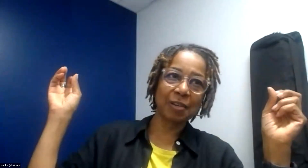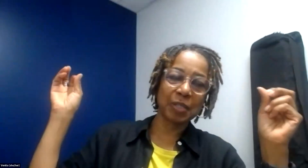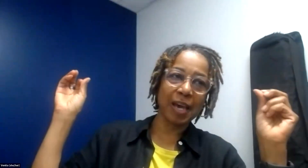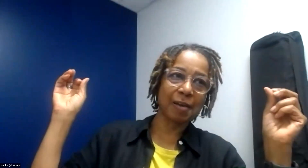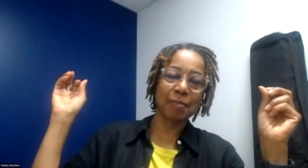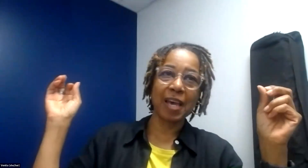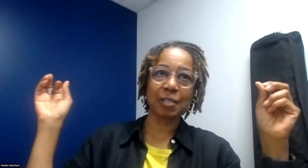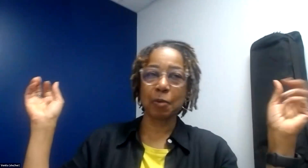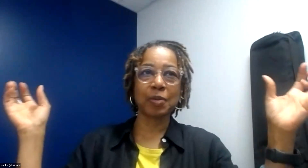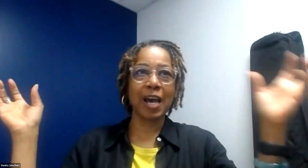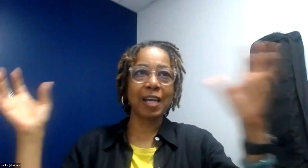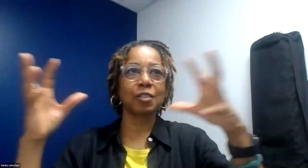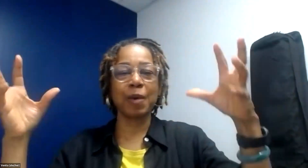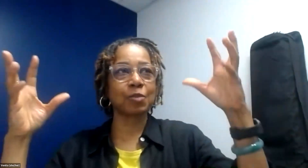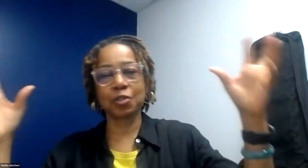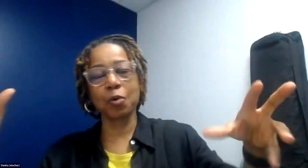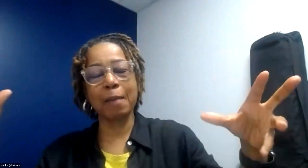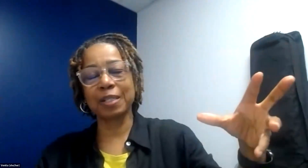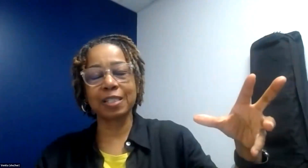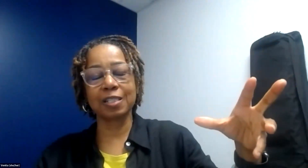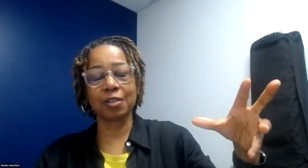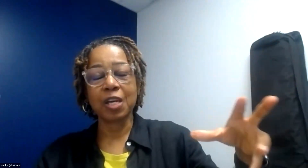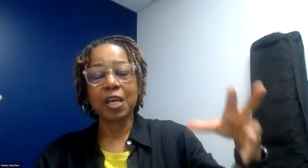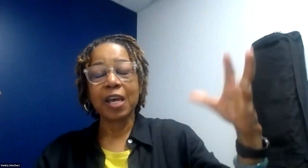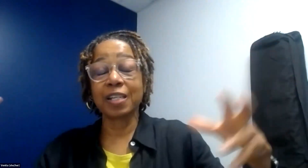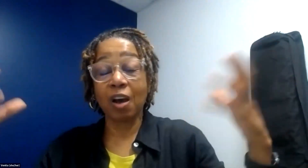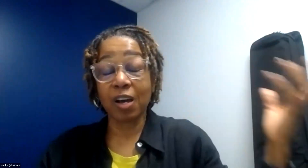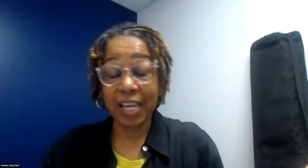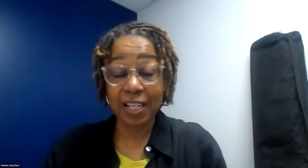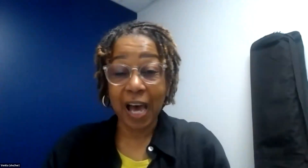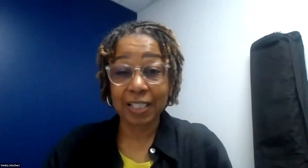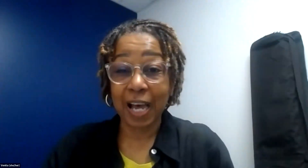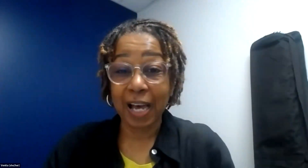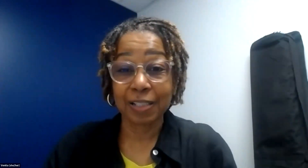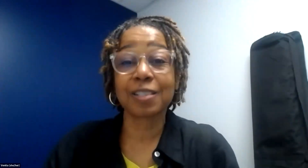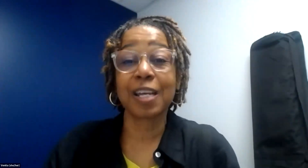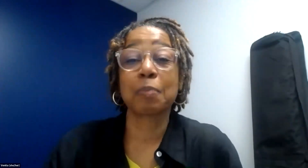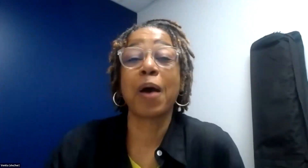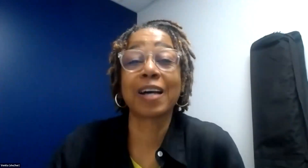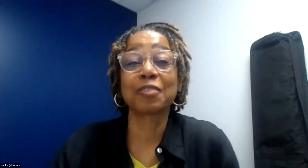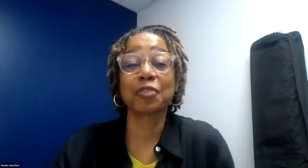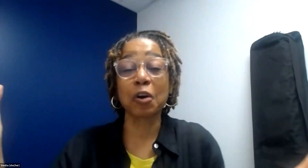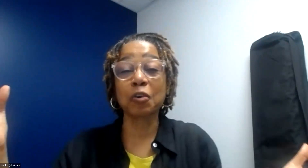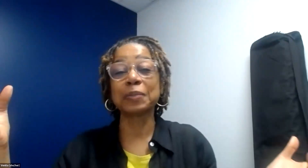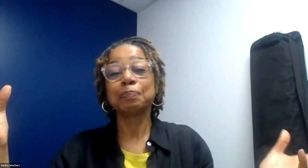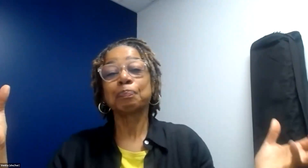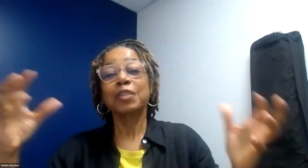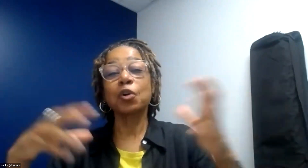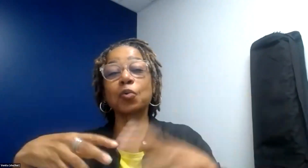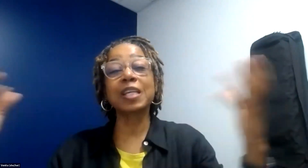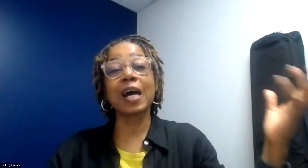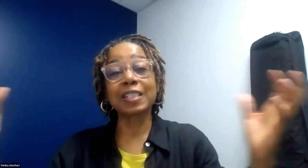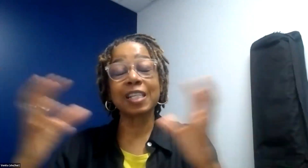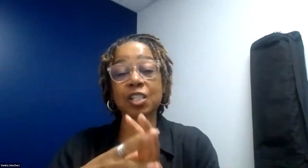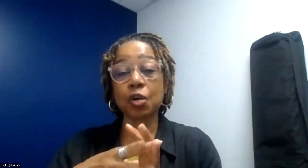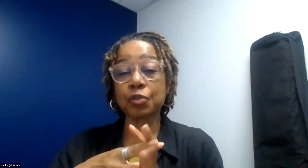and we thought, okay, we had masks, but when we got into space, we were so happy to see each other. And then 8 out of 9 tested positive for COVID.